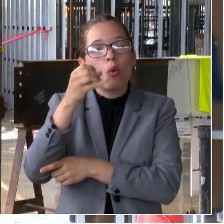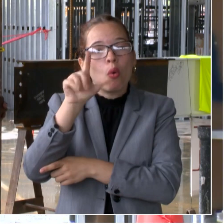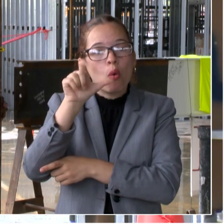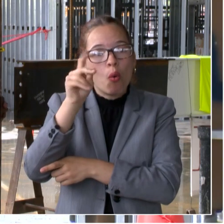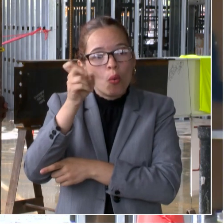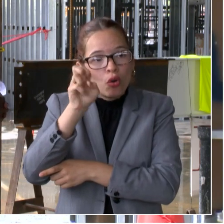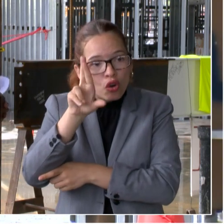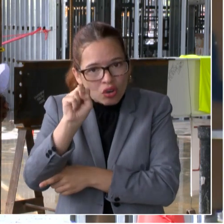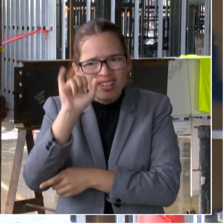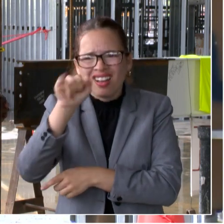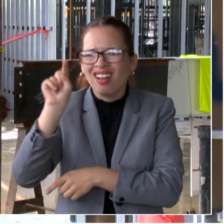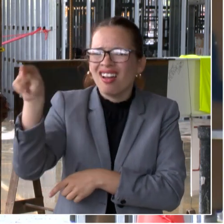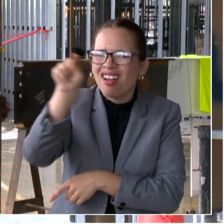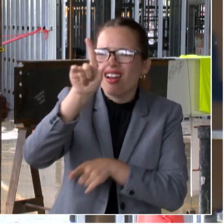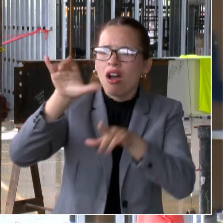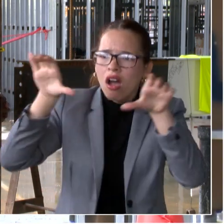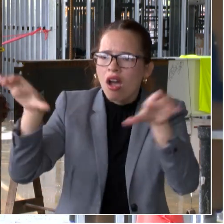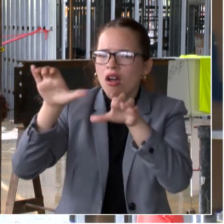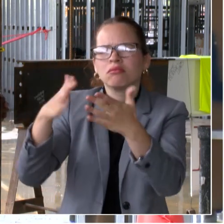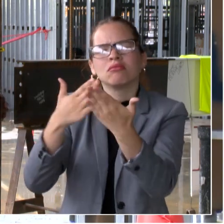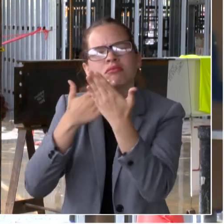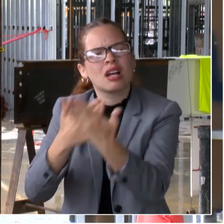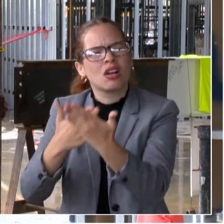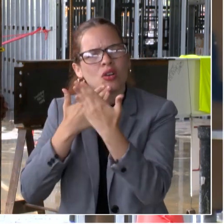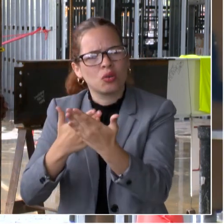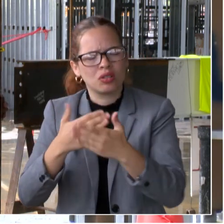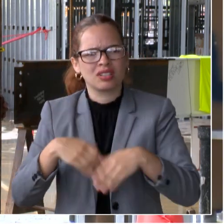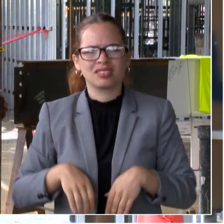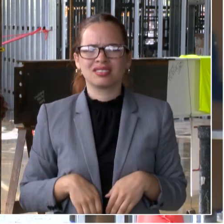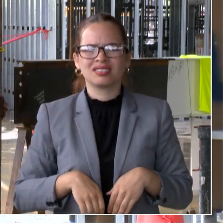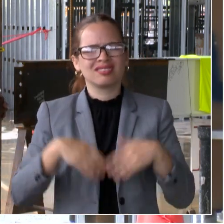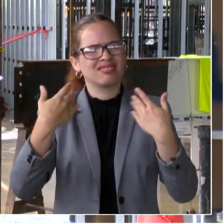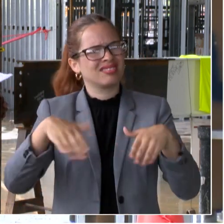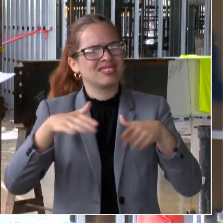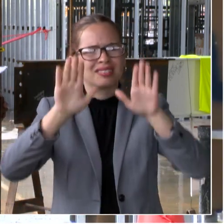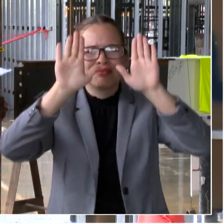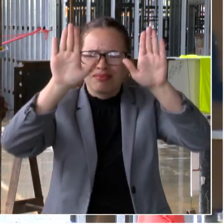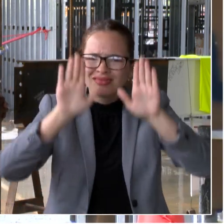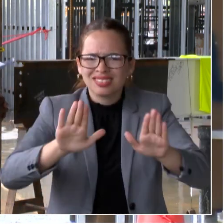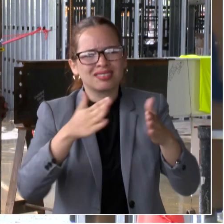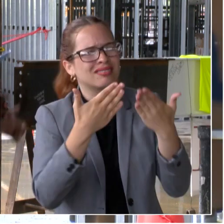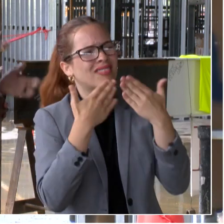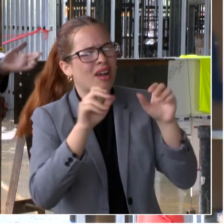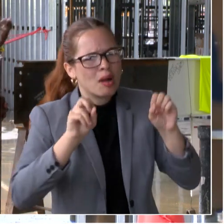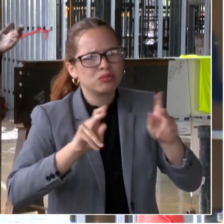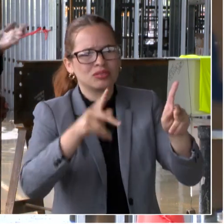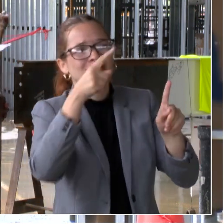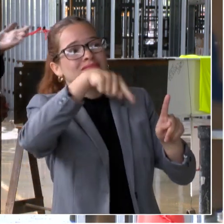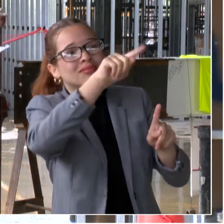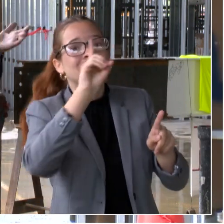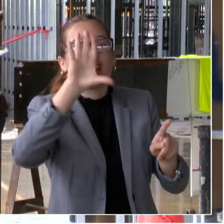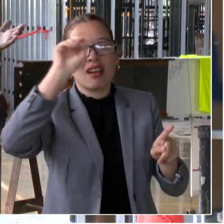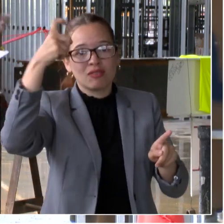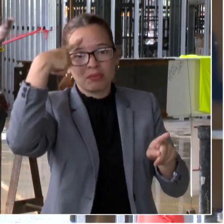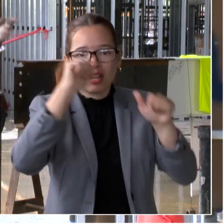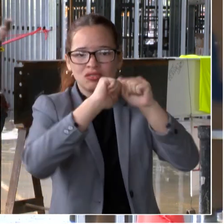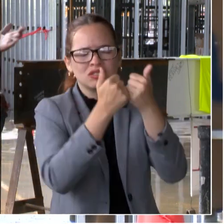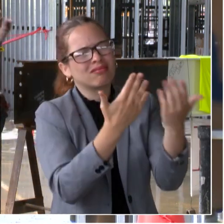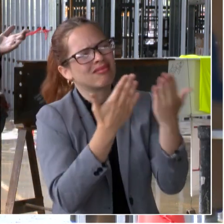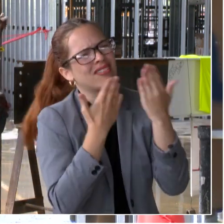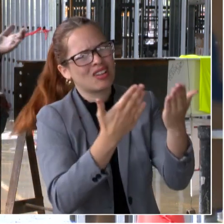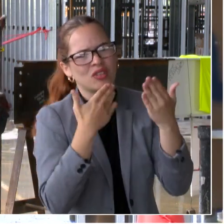our ANC commissioners, our healthcare stakeholders who have supported this project, I want to say